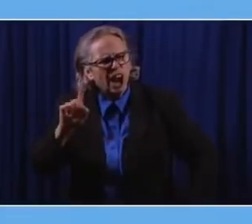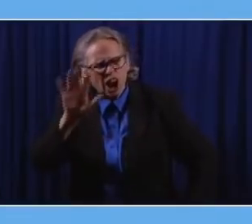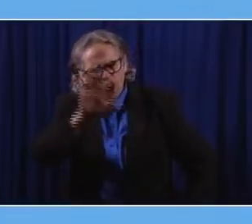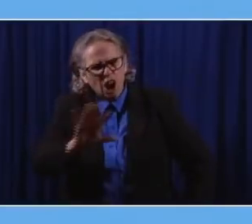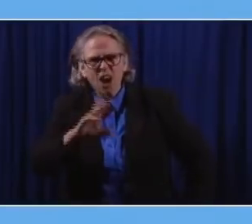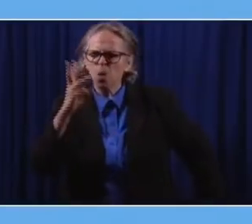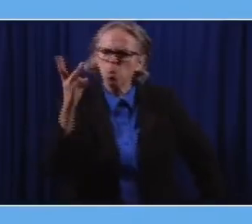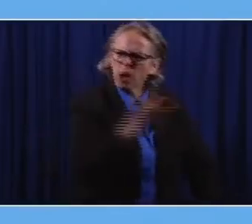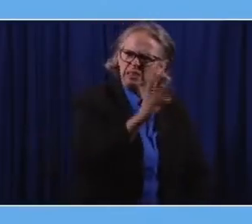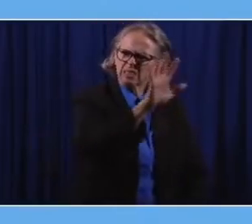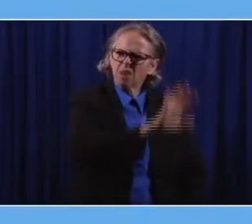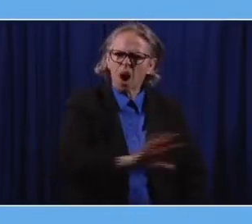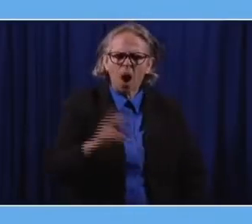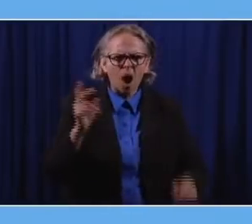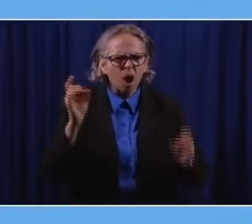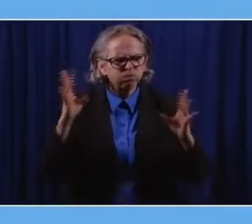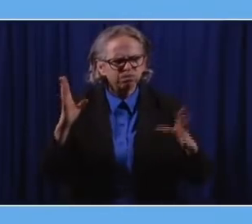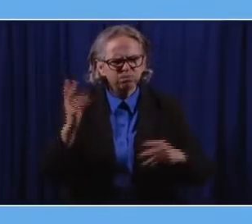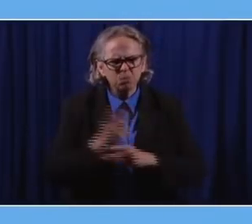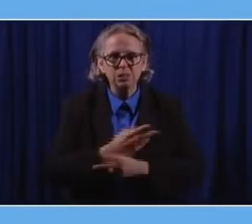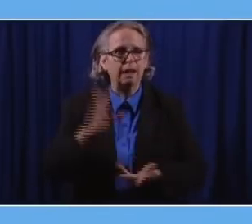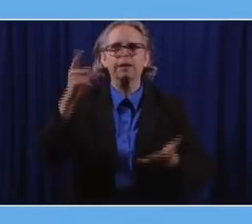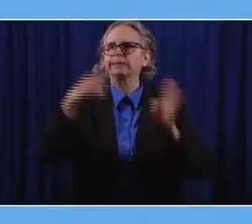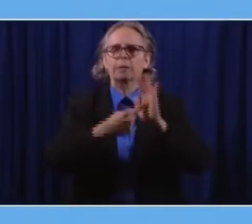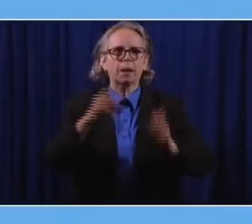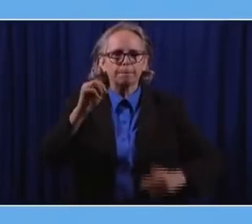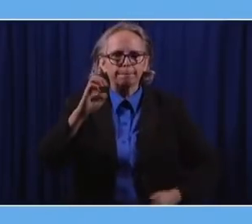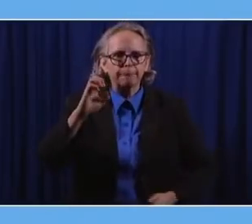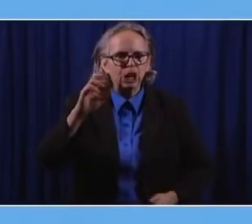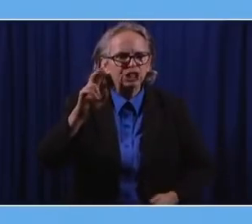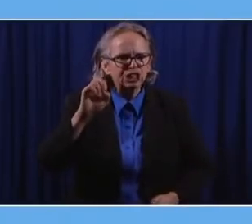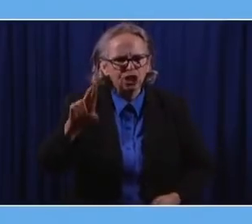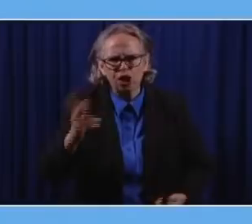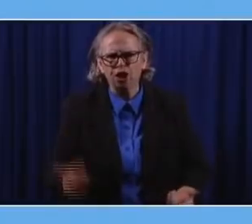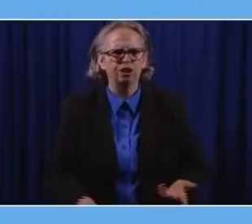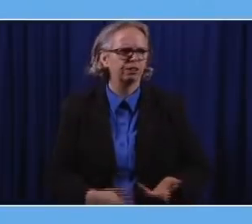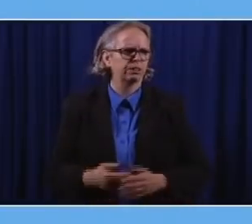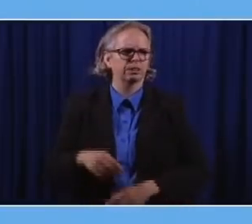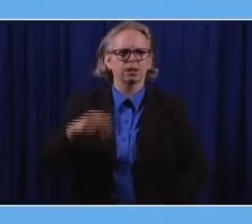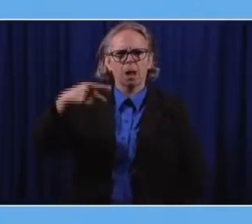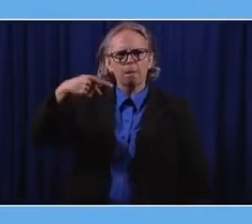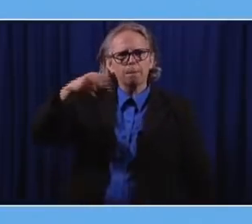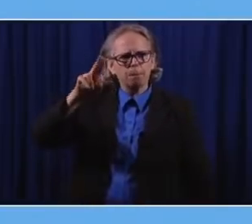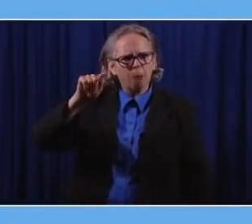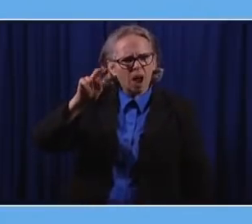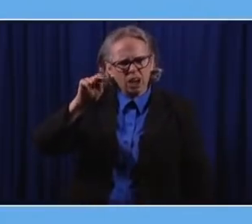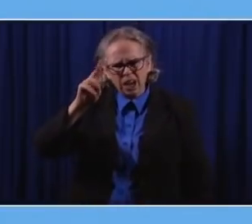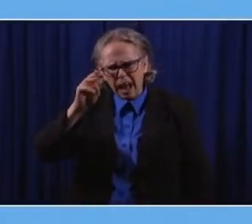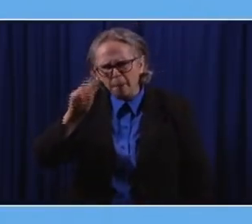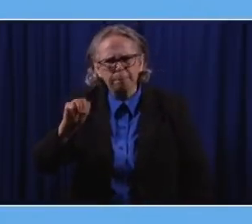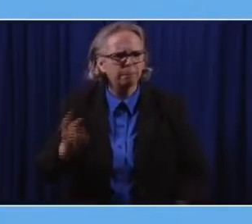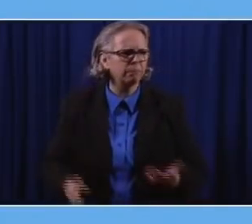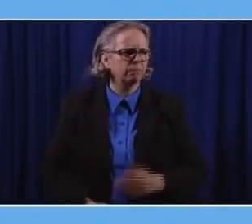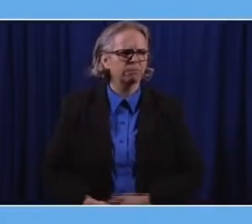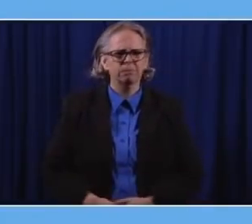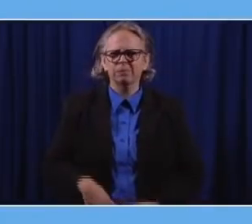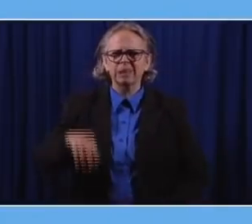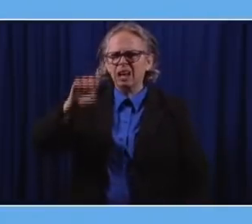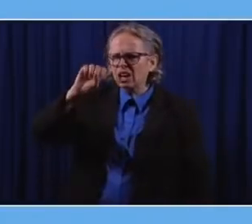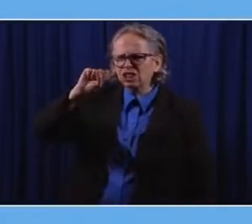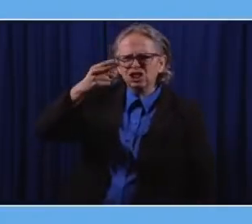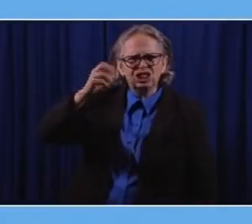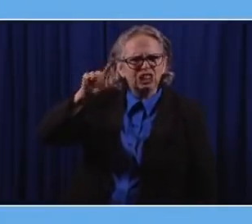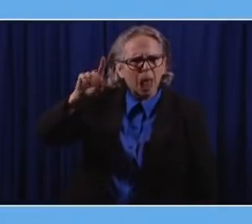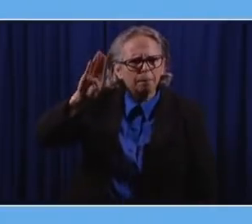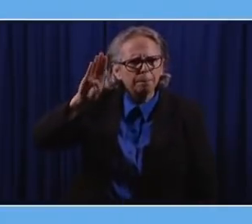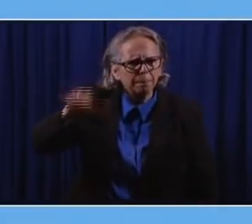start with Mercer, Putnam, Shelby, Athens, of course, the other part, Pike County,